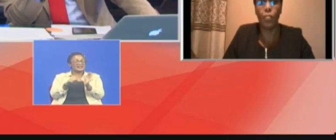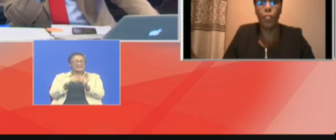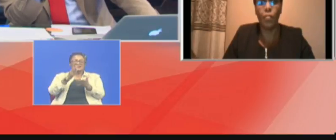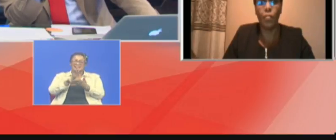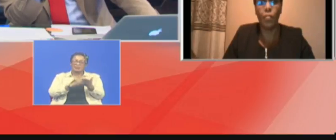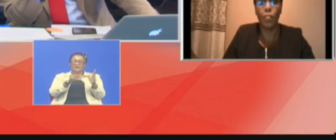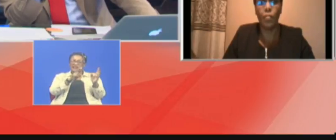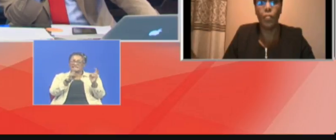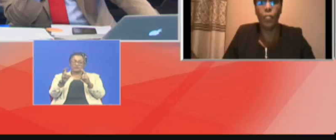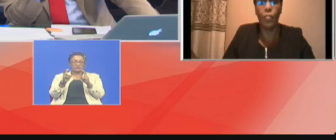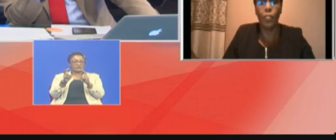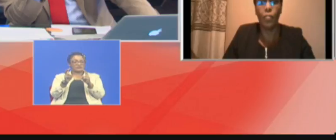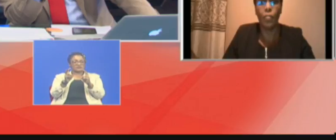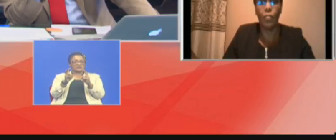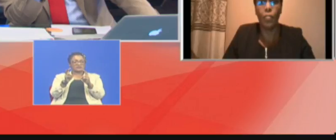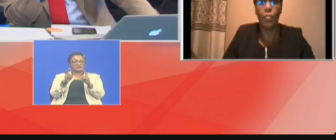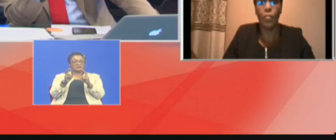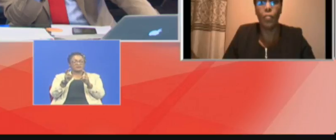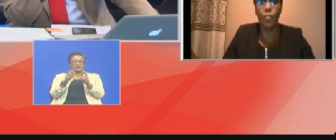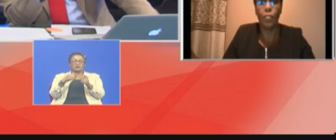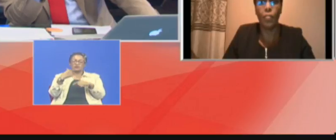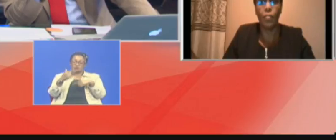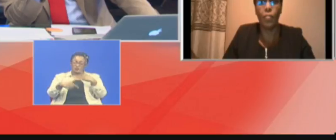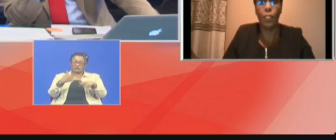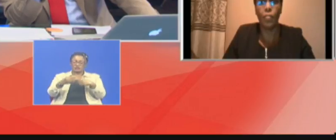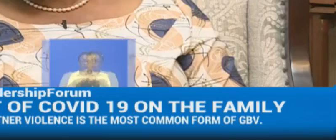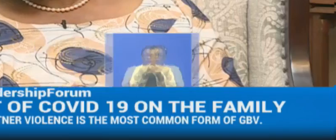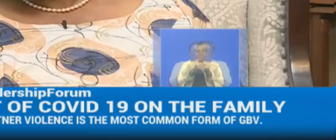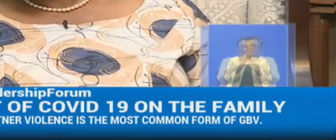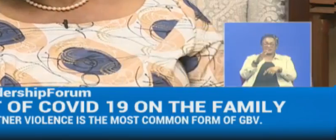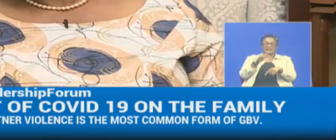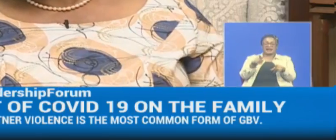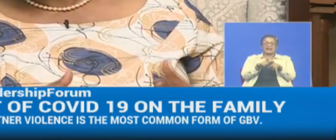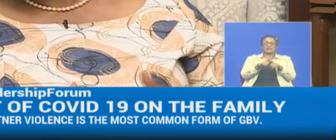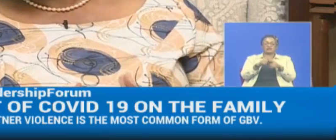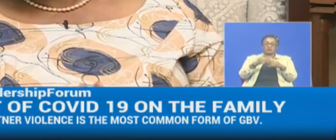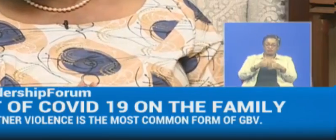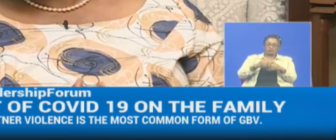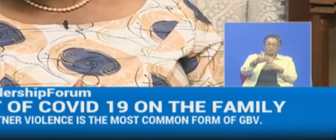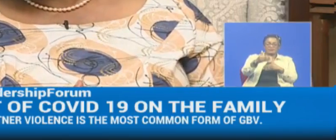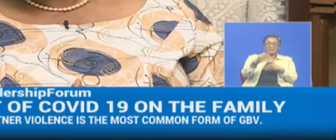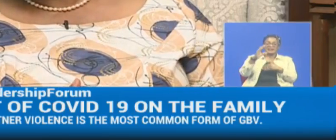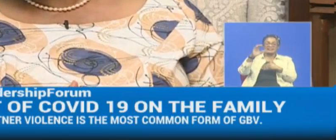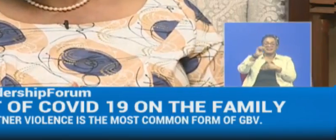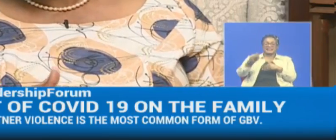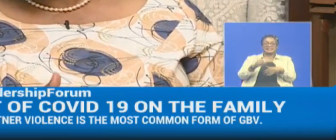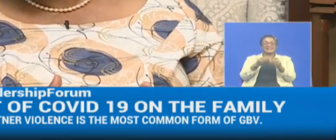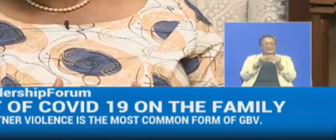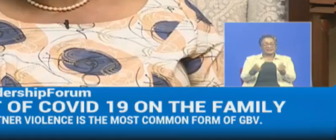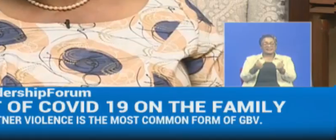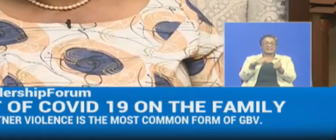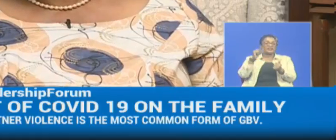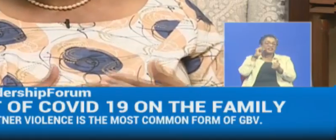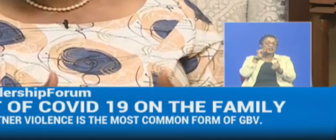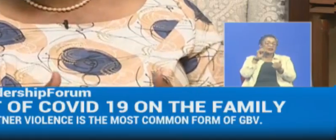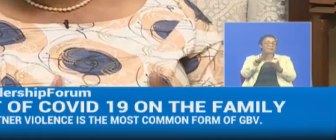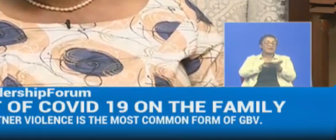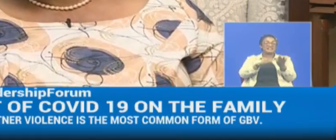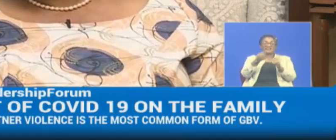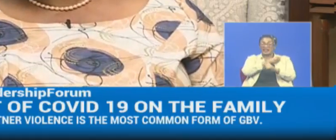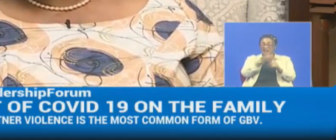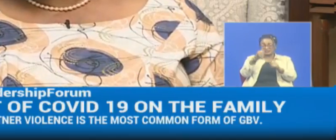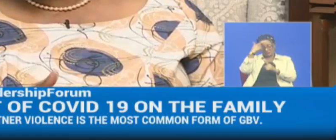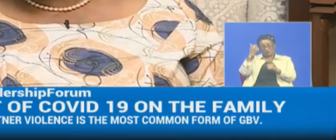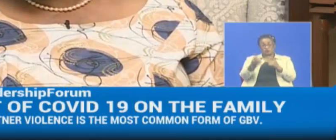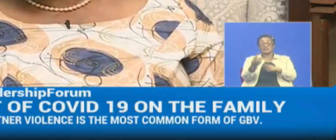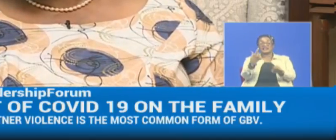issues, you've affected them on the way. In fact, the CS Kagwe has already addressed this issue on gender-based violence because it was raised